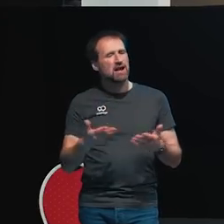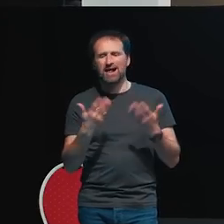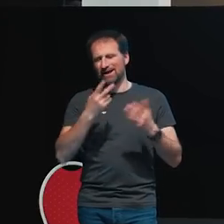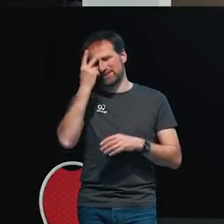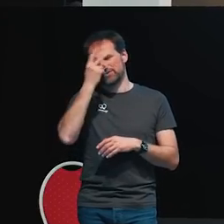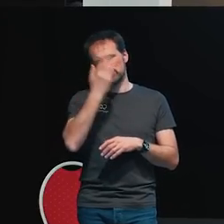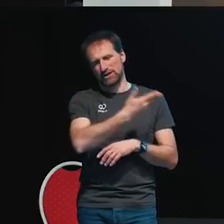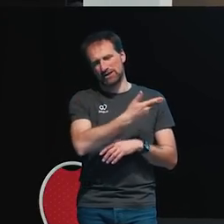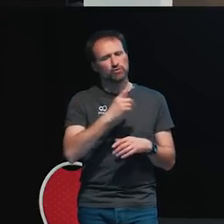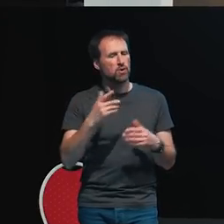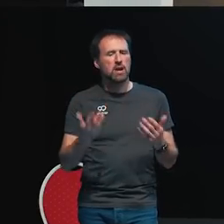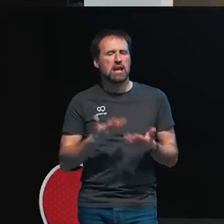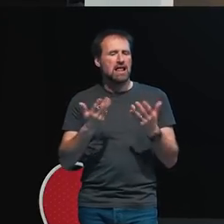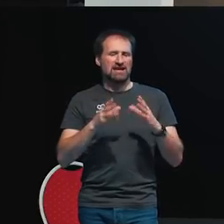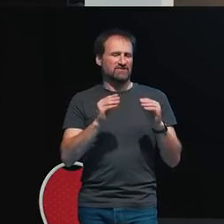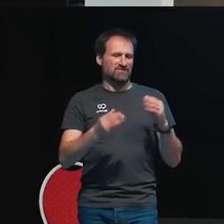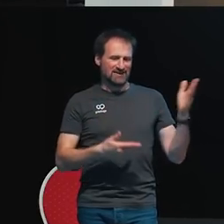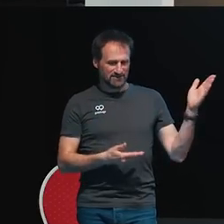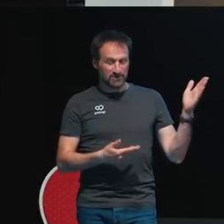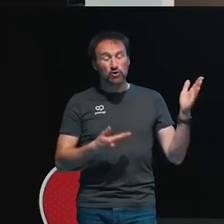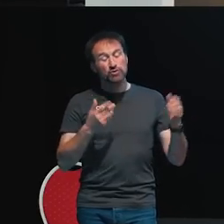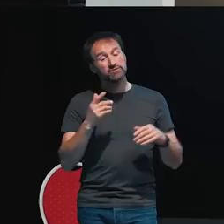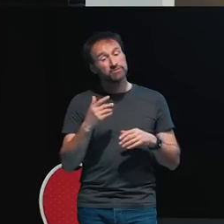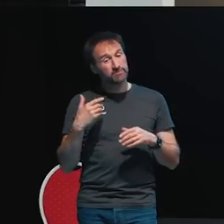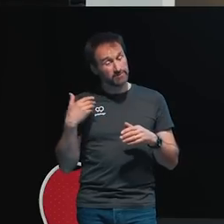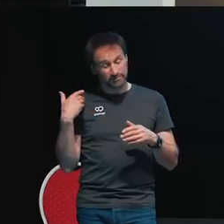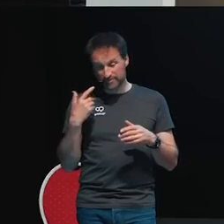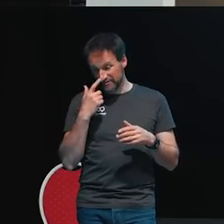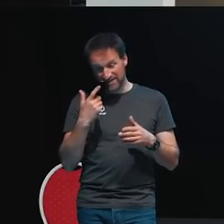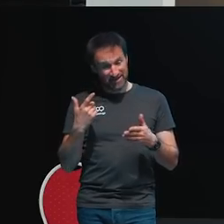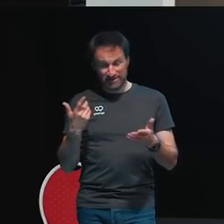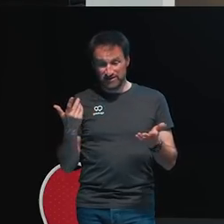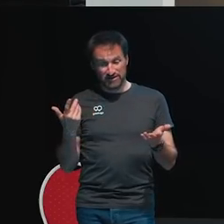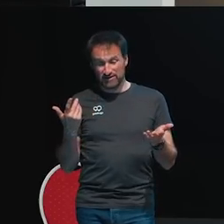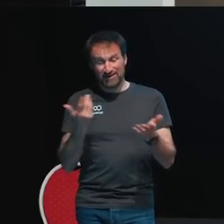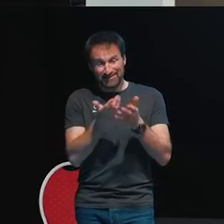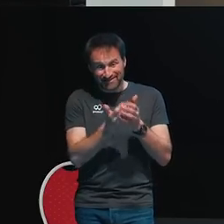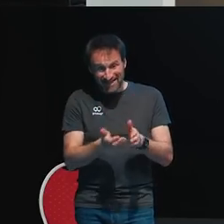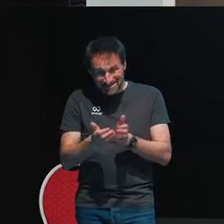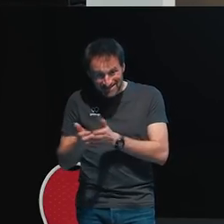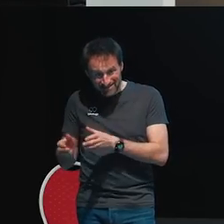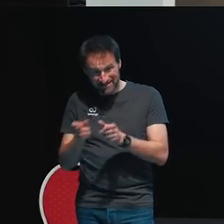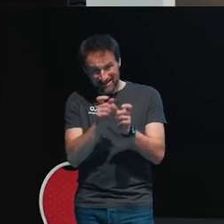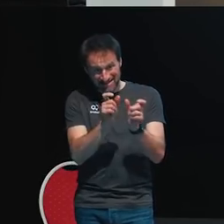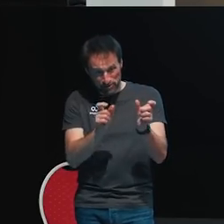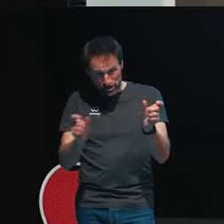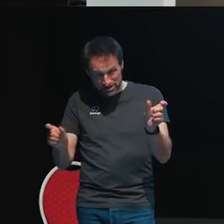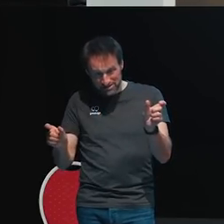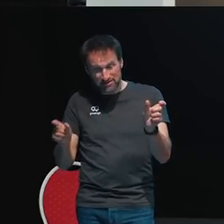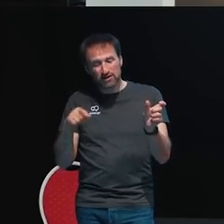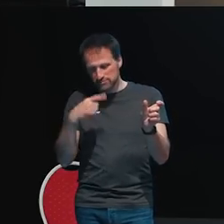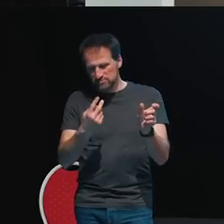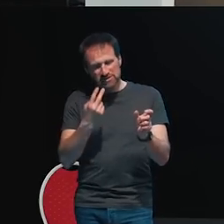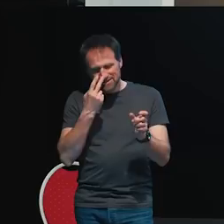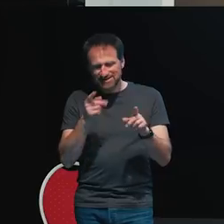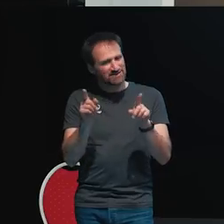to use, and yet, if you have nested expressions, they look as nice as